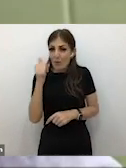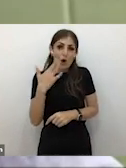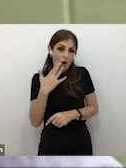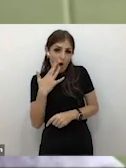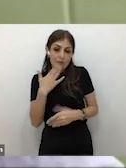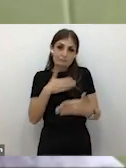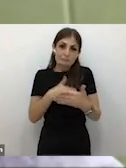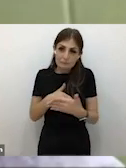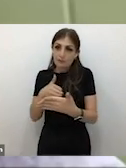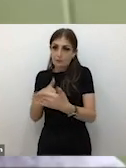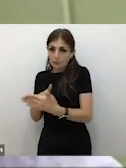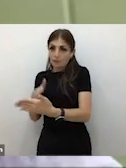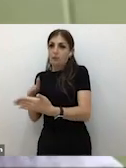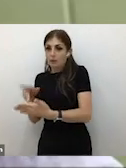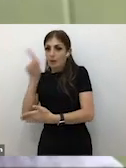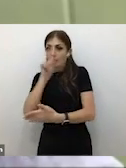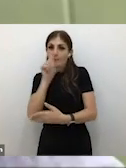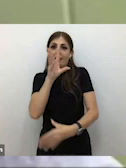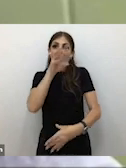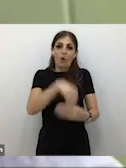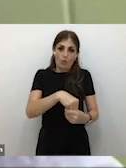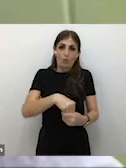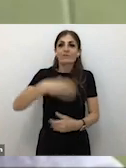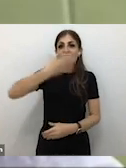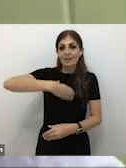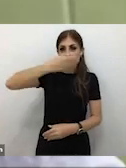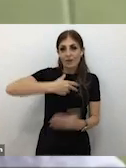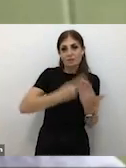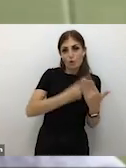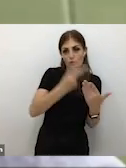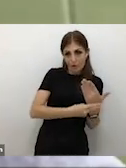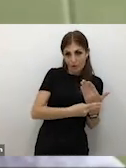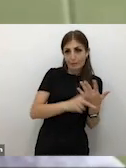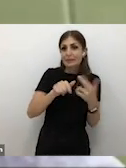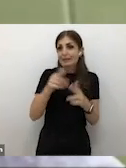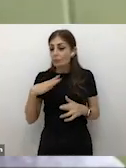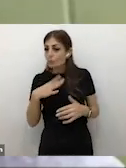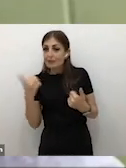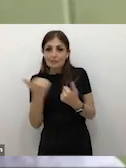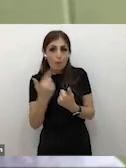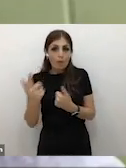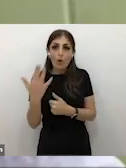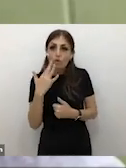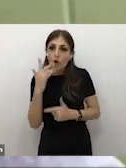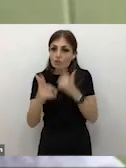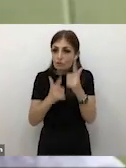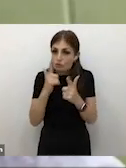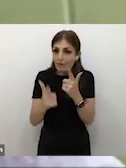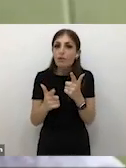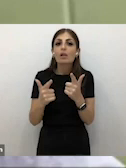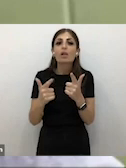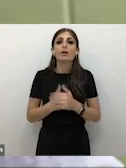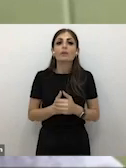real barrier to participating in in-person programs. If you need support for the costs of travel,